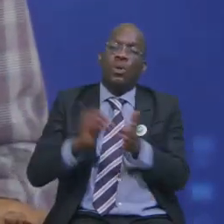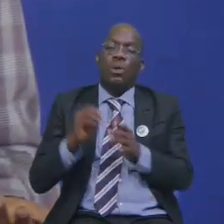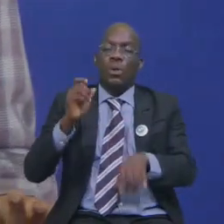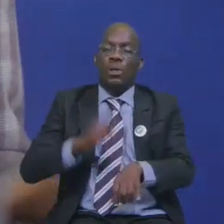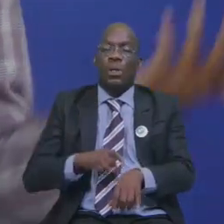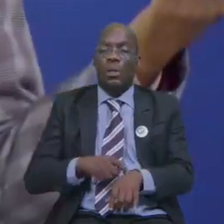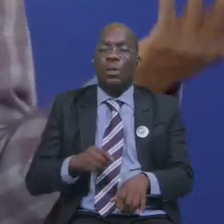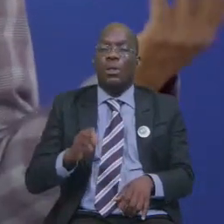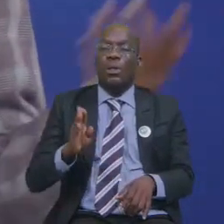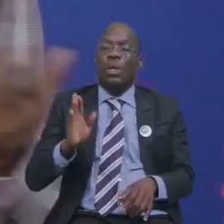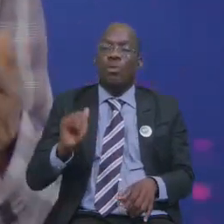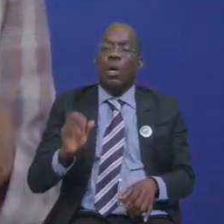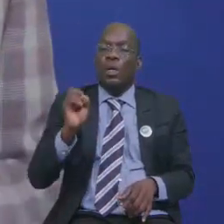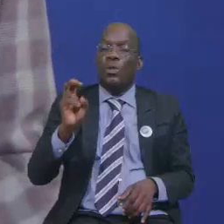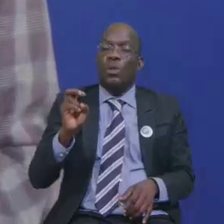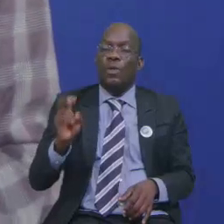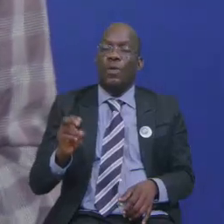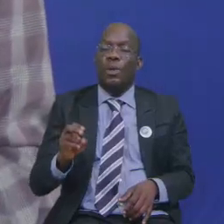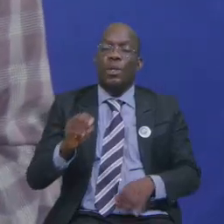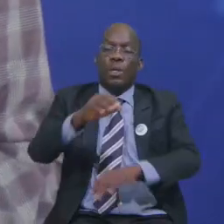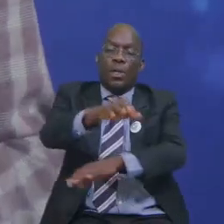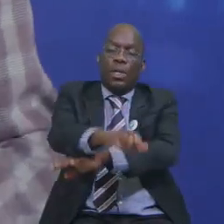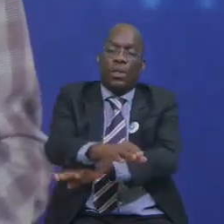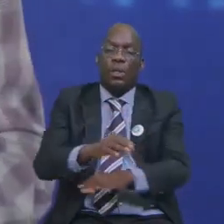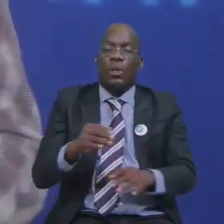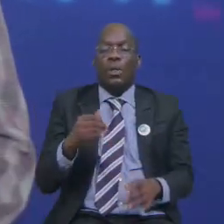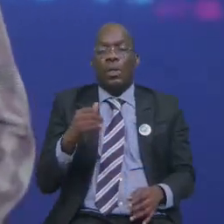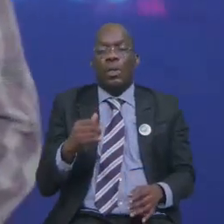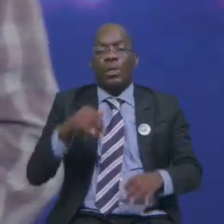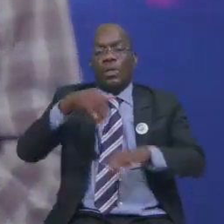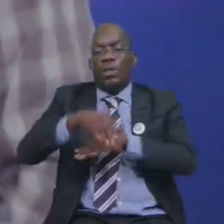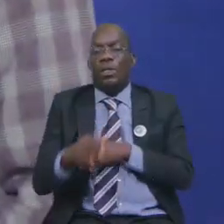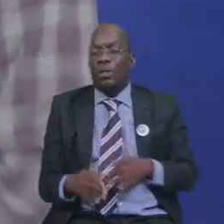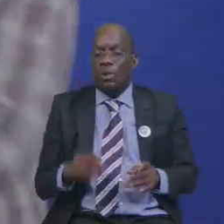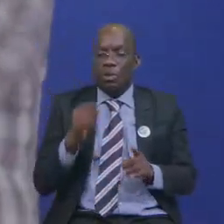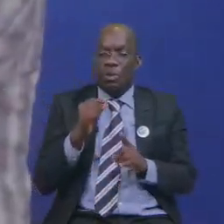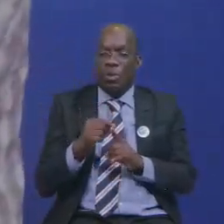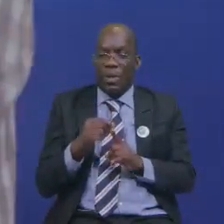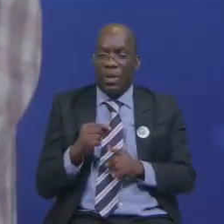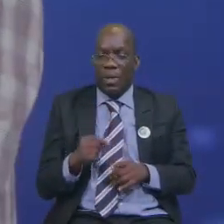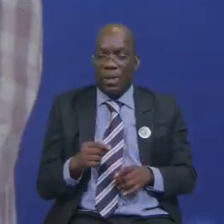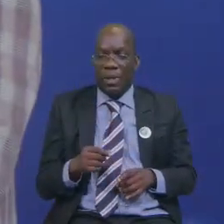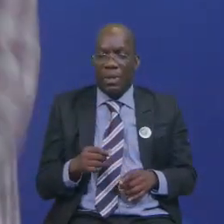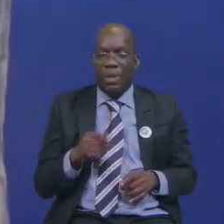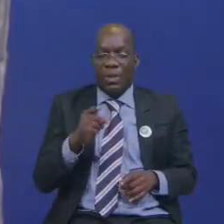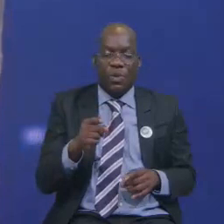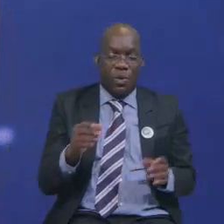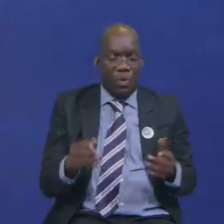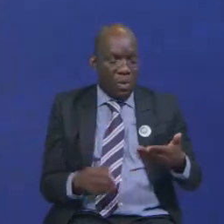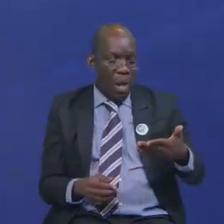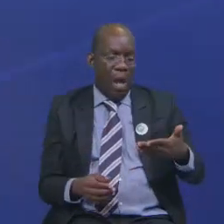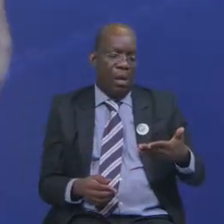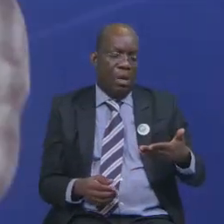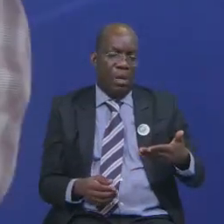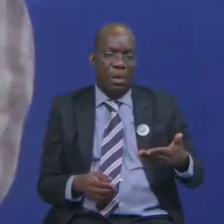by 12:45 he calls. You say, my goodness, who is that? But you still pick it. You didn't